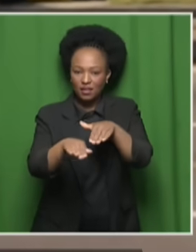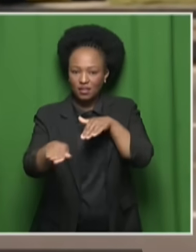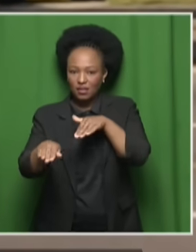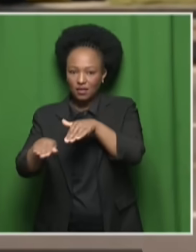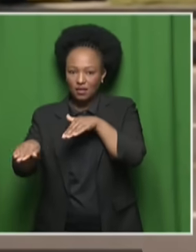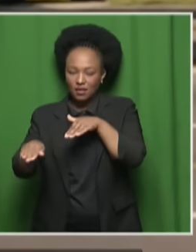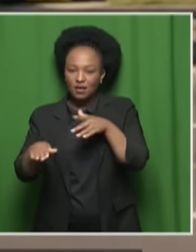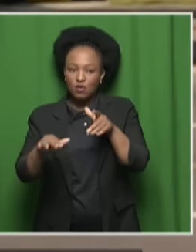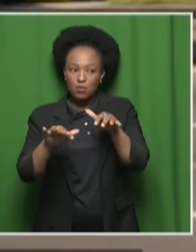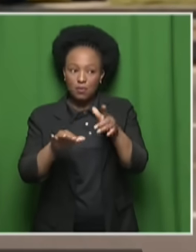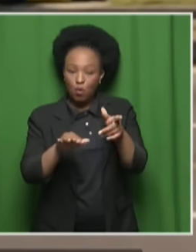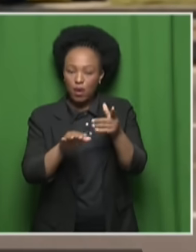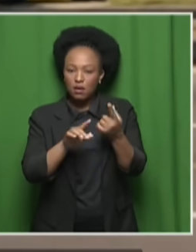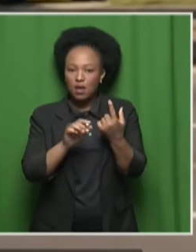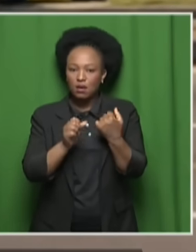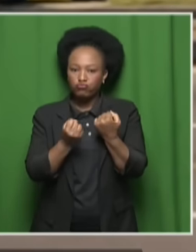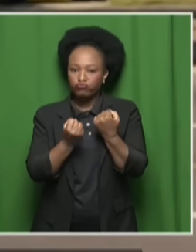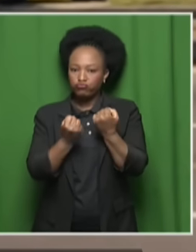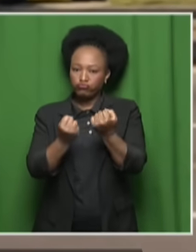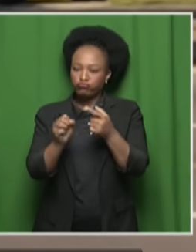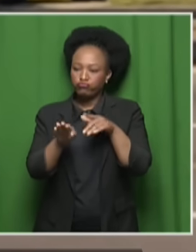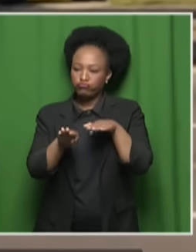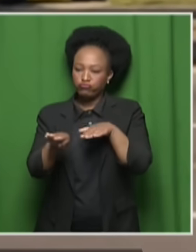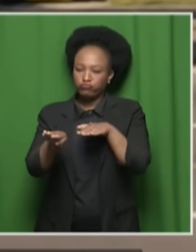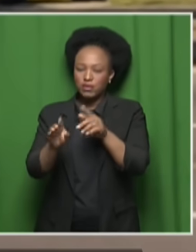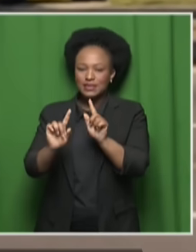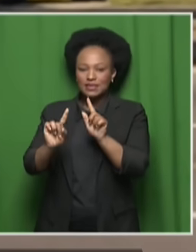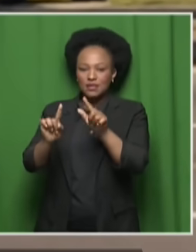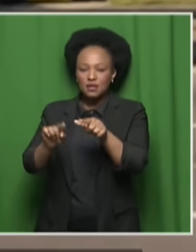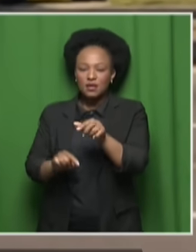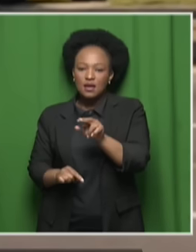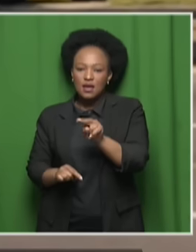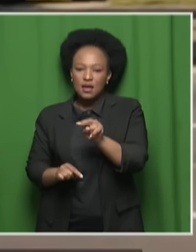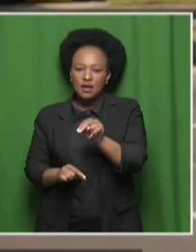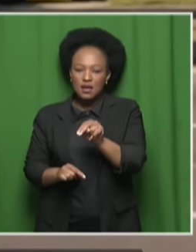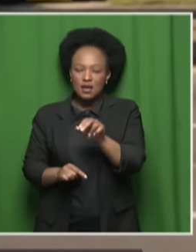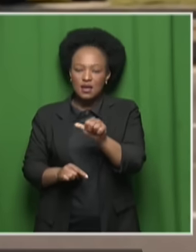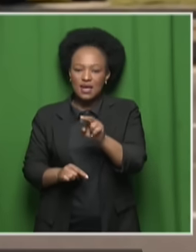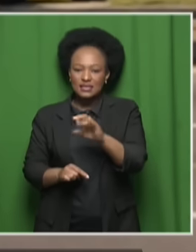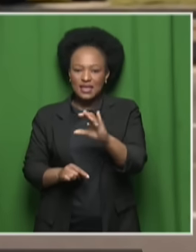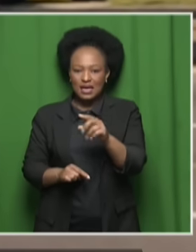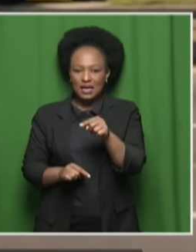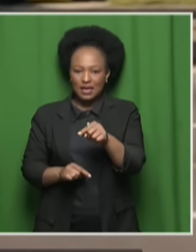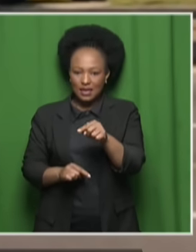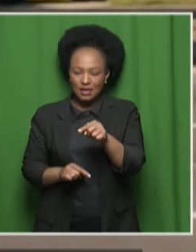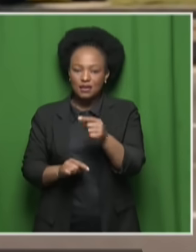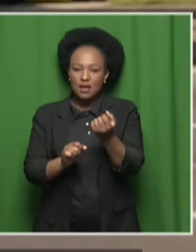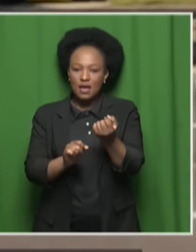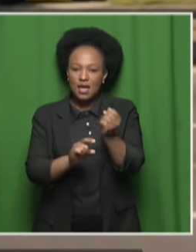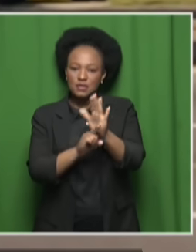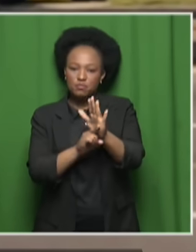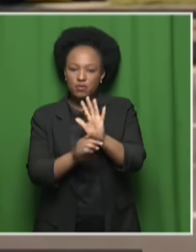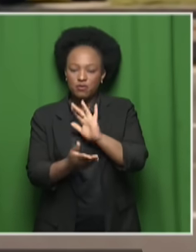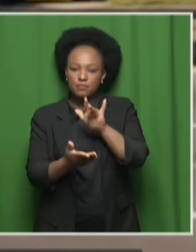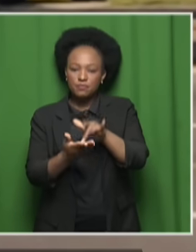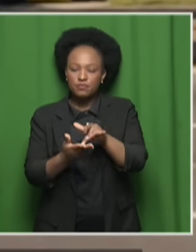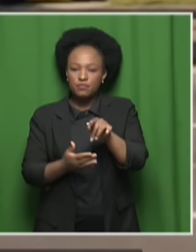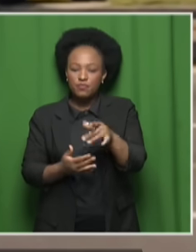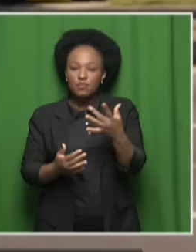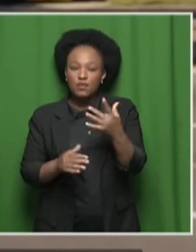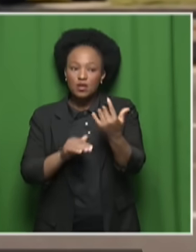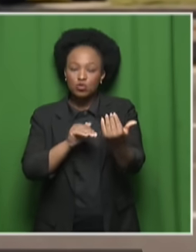as the delegates are making their way to the Nasrec Expo Center. While Sakina, there's traffic wardens